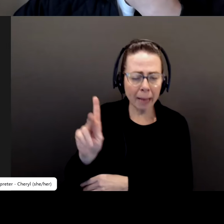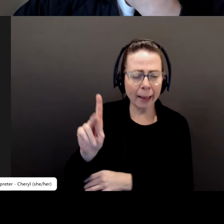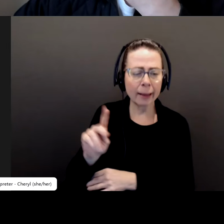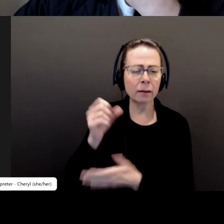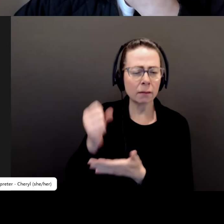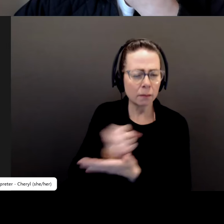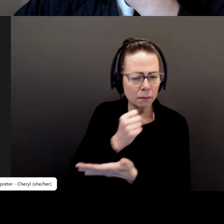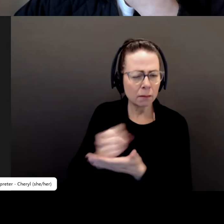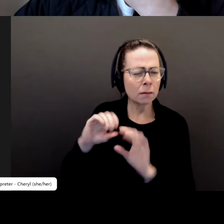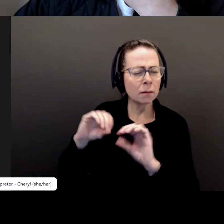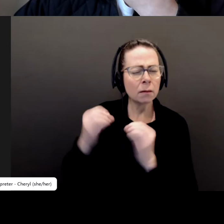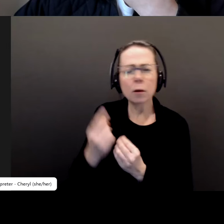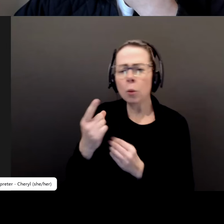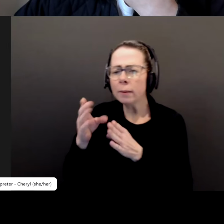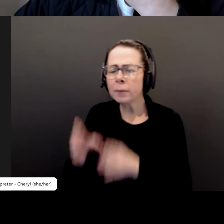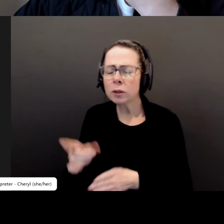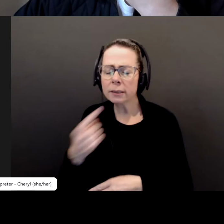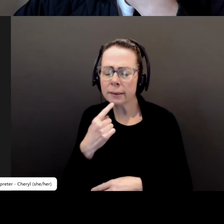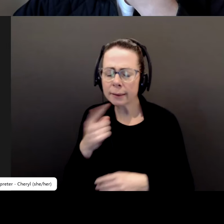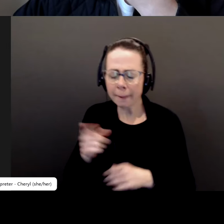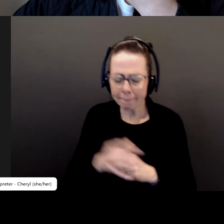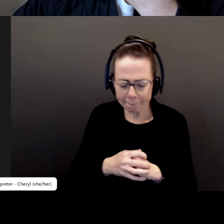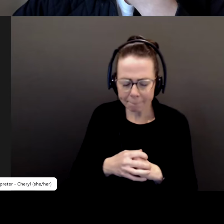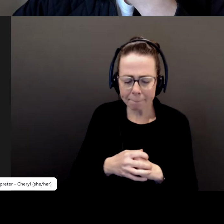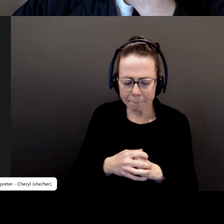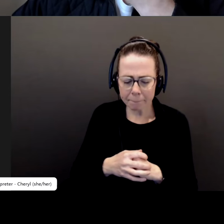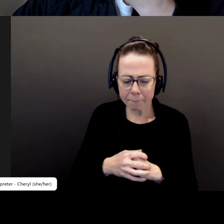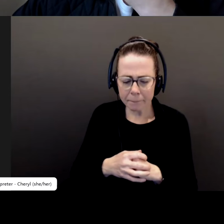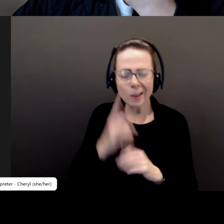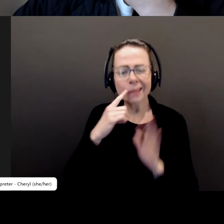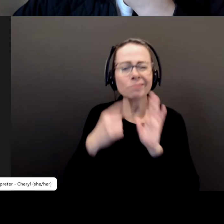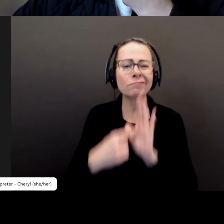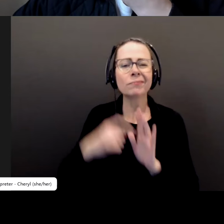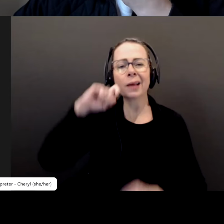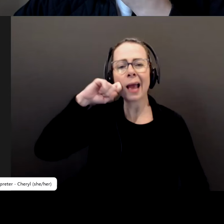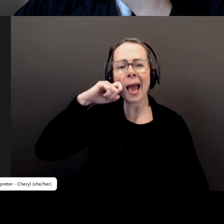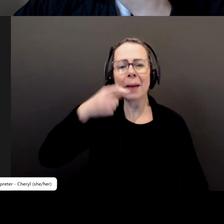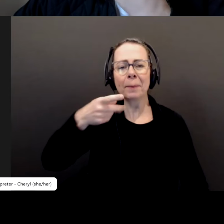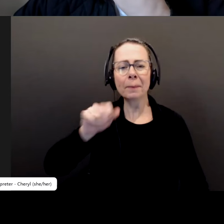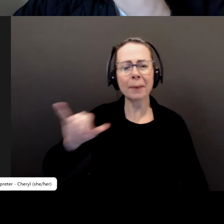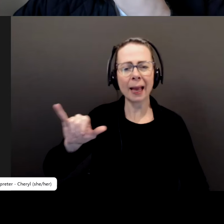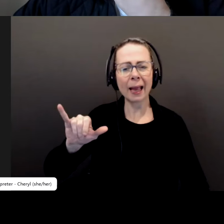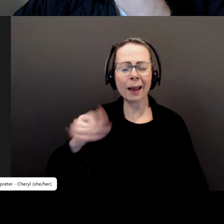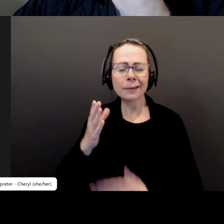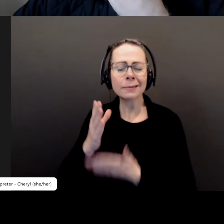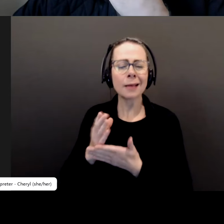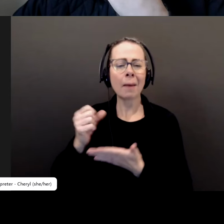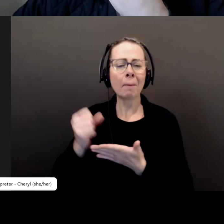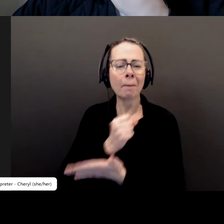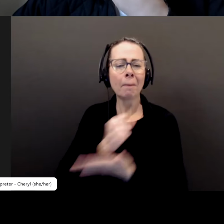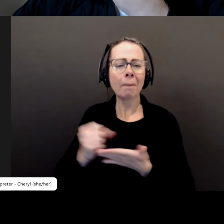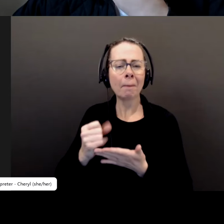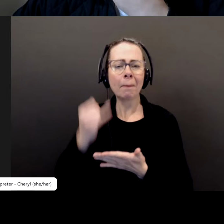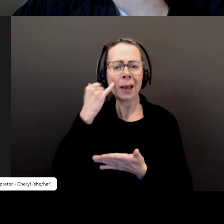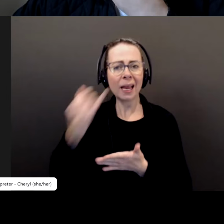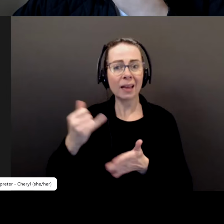person says, I heard that some credit card organizations and banks or Apple Pay will notify customers on every big transaction, but TD seems